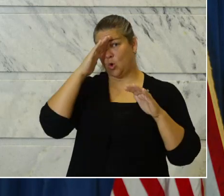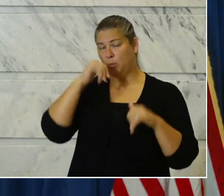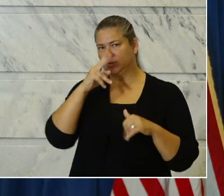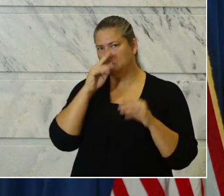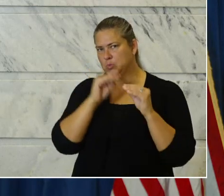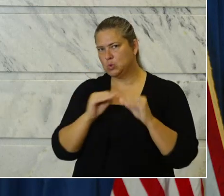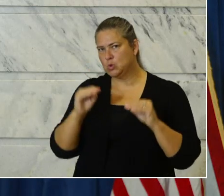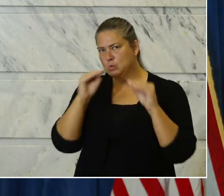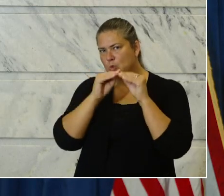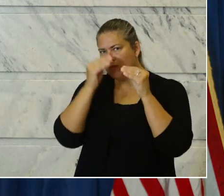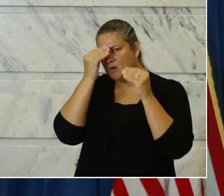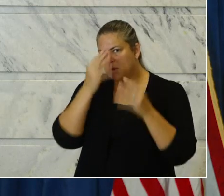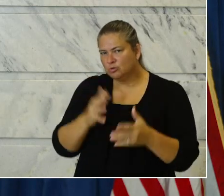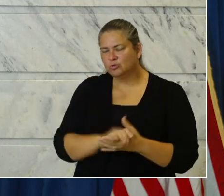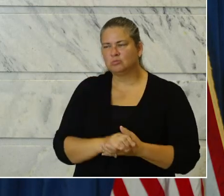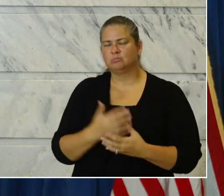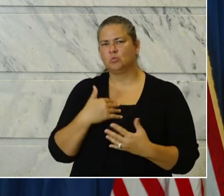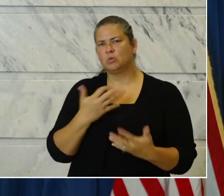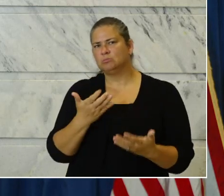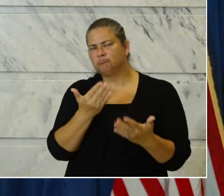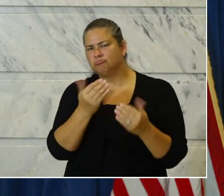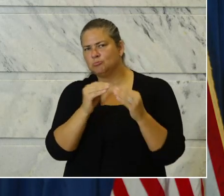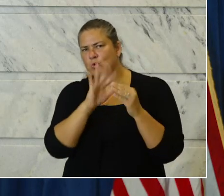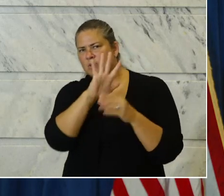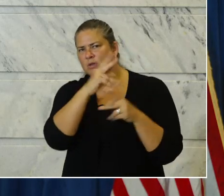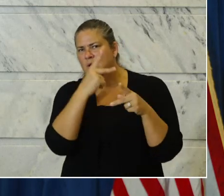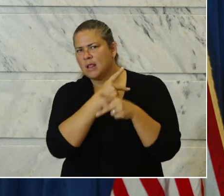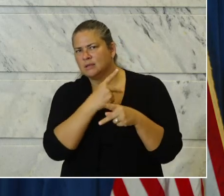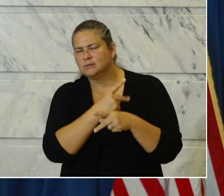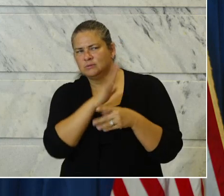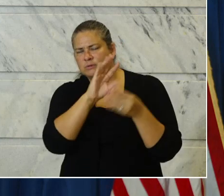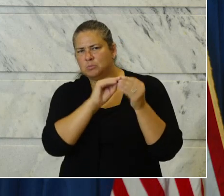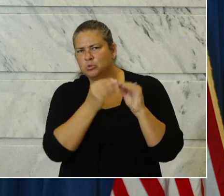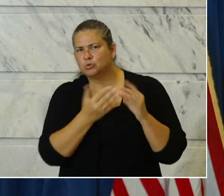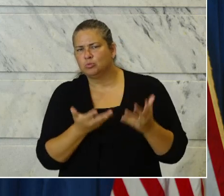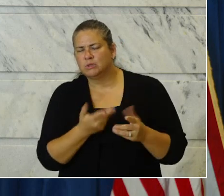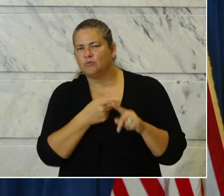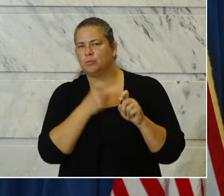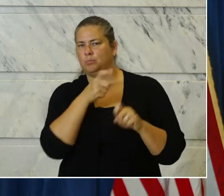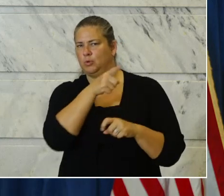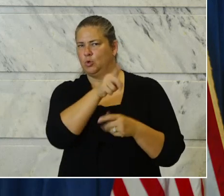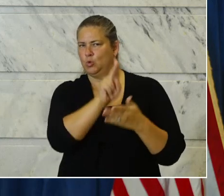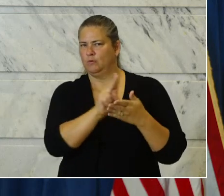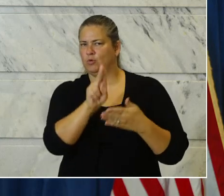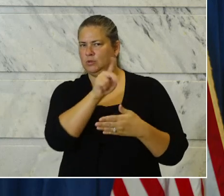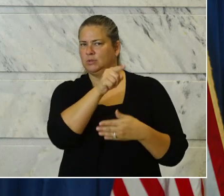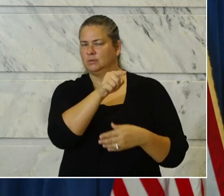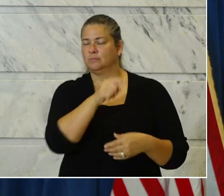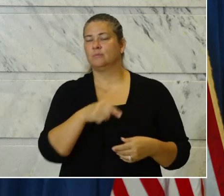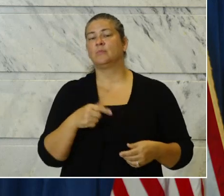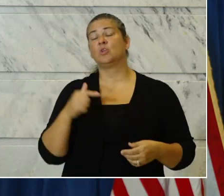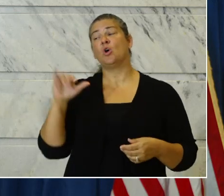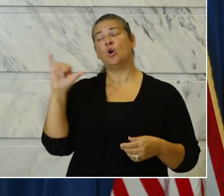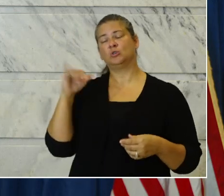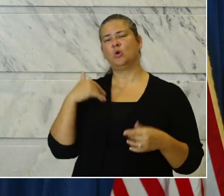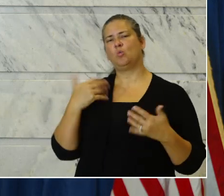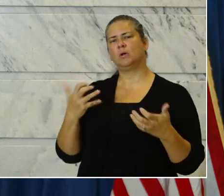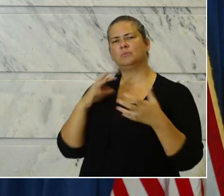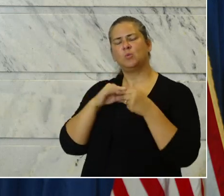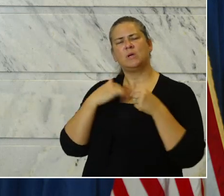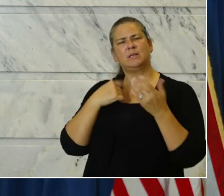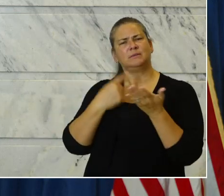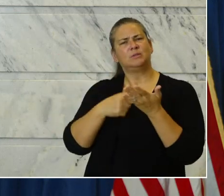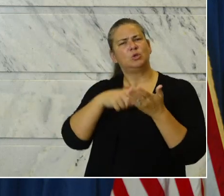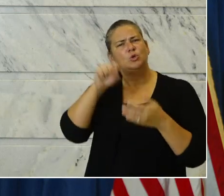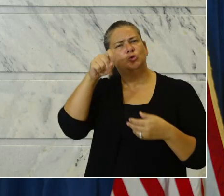information and more analysis from the university itself. Also want to point out, we've talked a little bit about sports